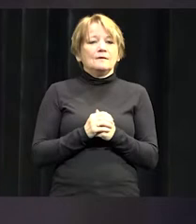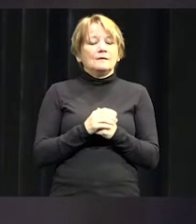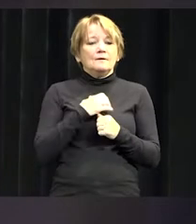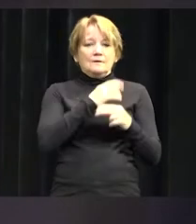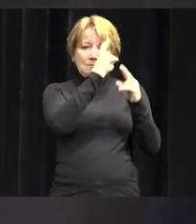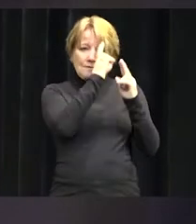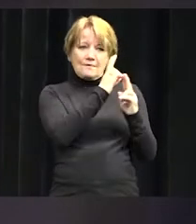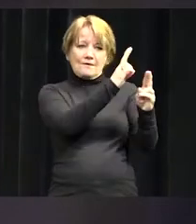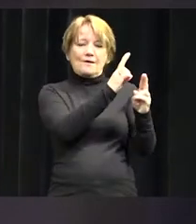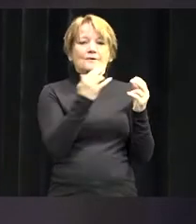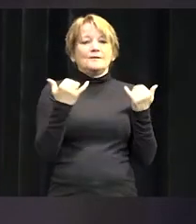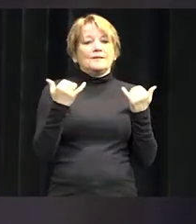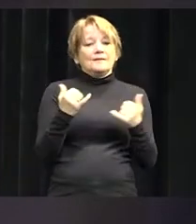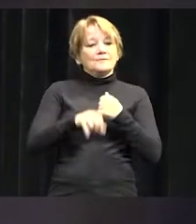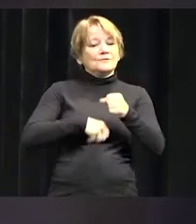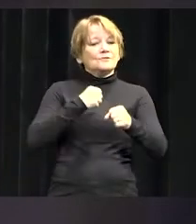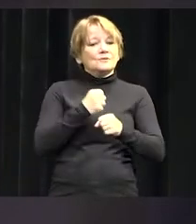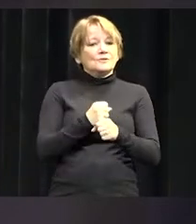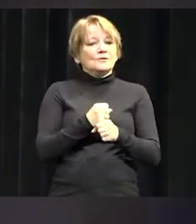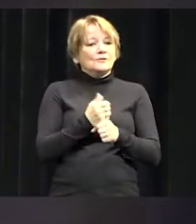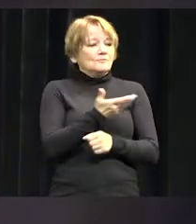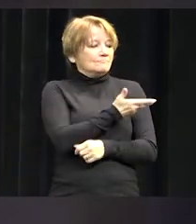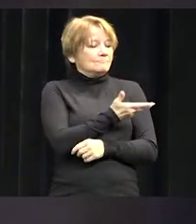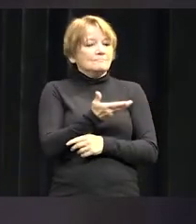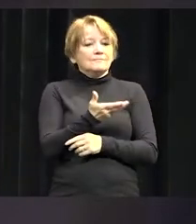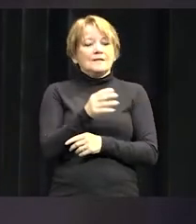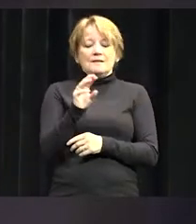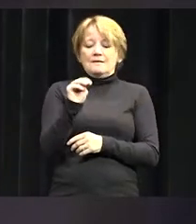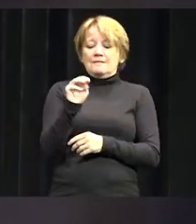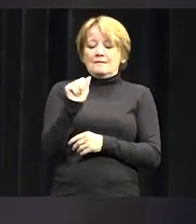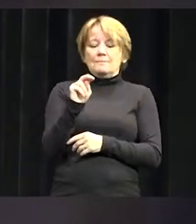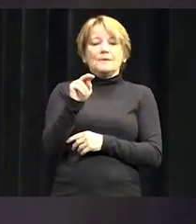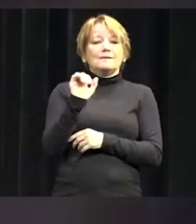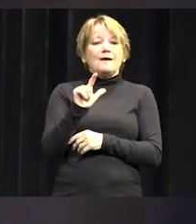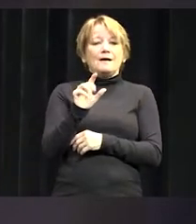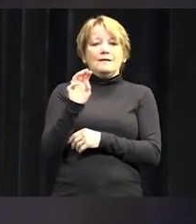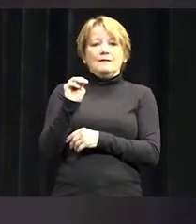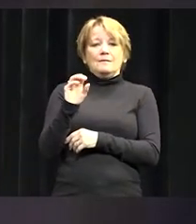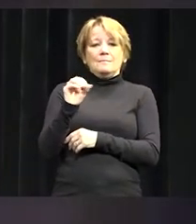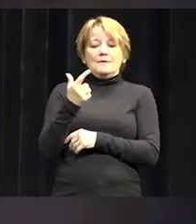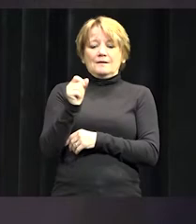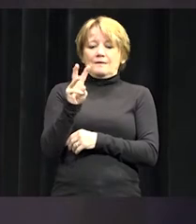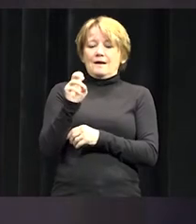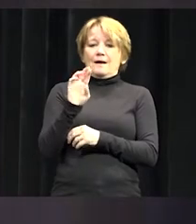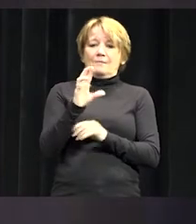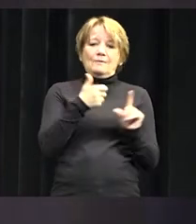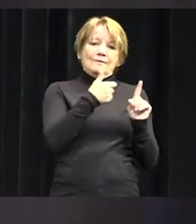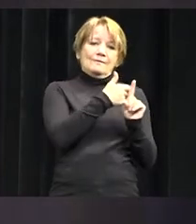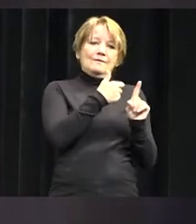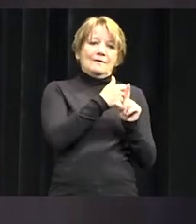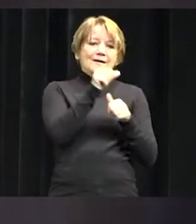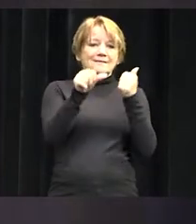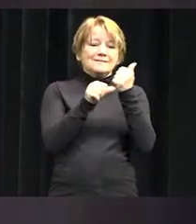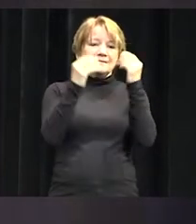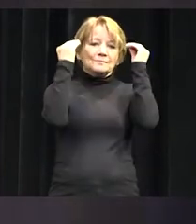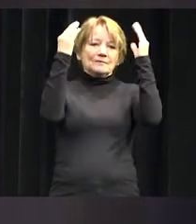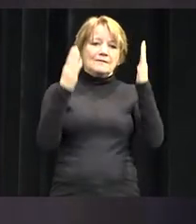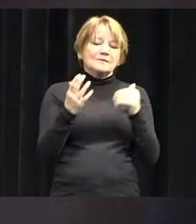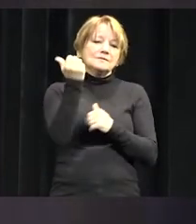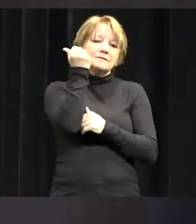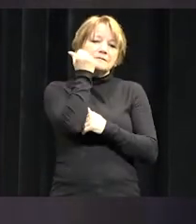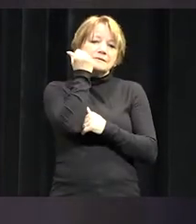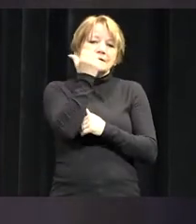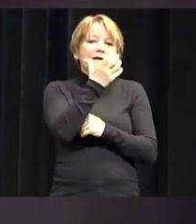this year's recipient manal magawar assistant professor of dental hygiene and sophomore